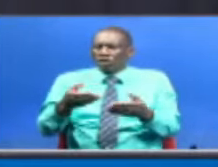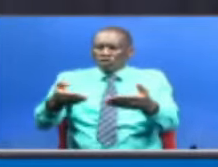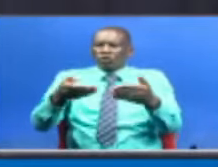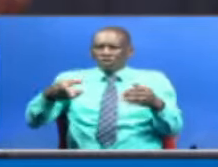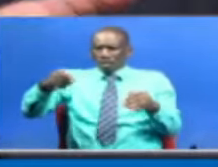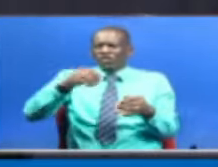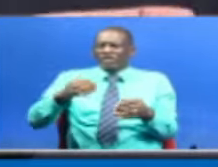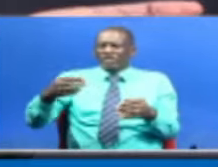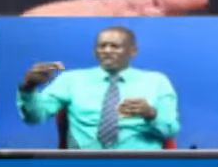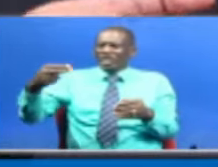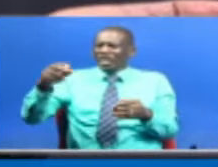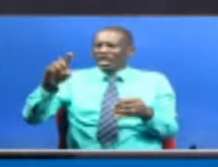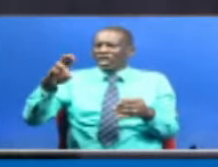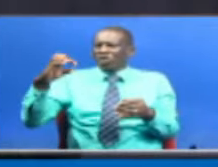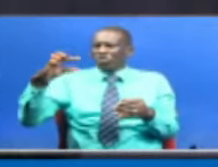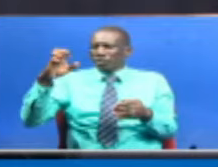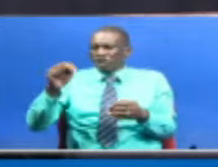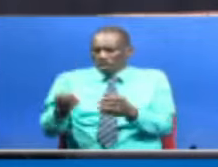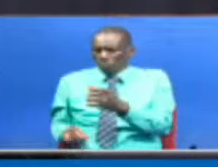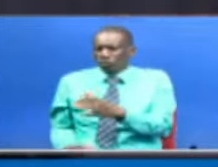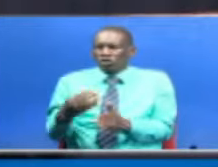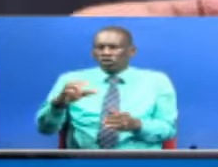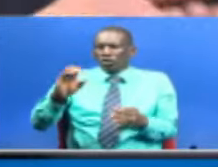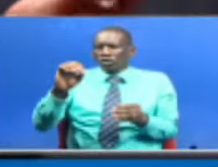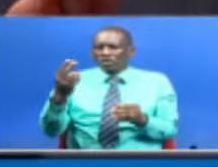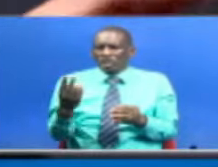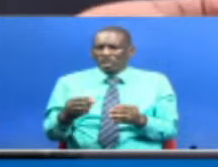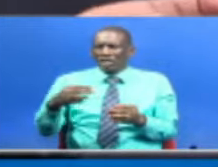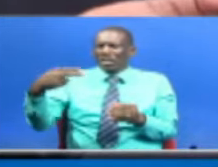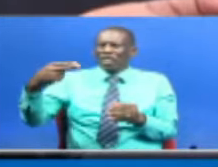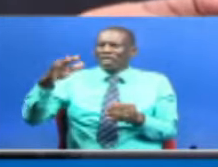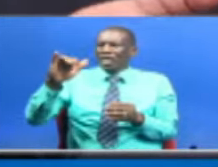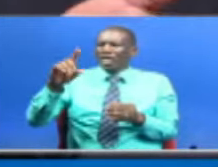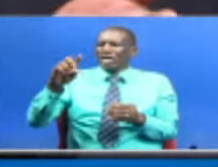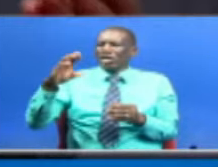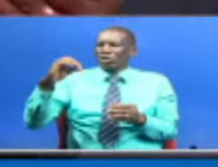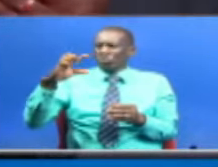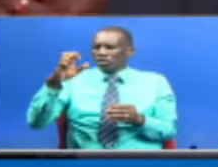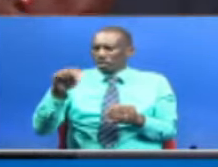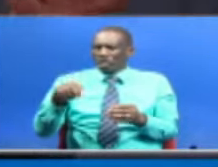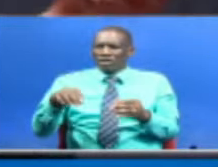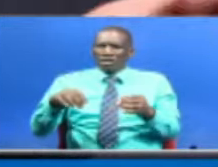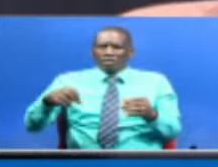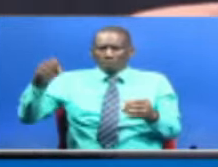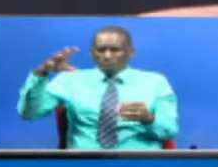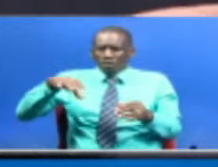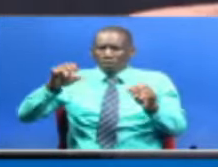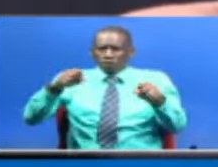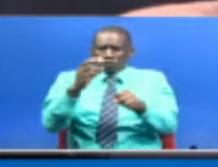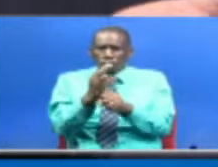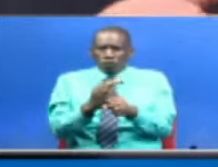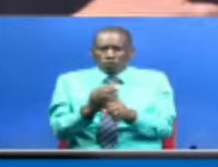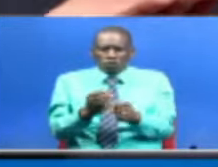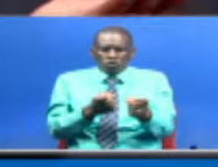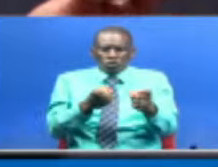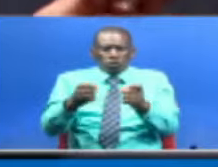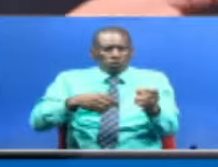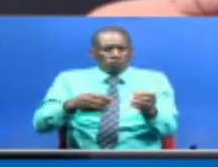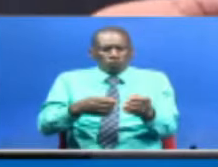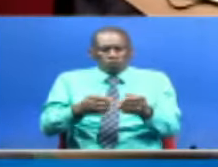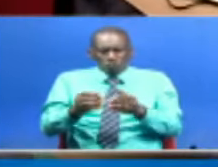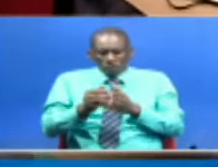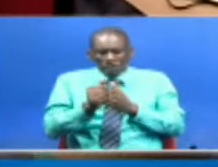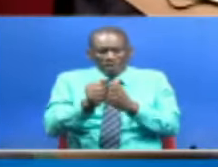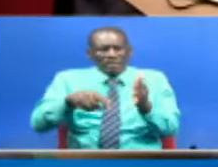oxygen. The hydrogen is a form of energy that can be used to run the industry, from